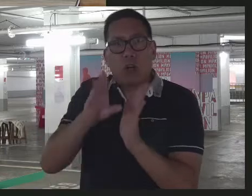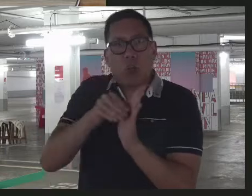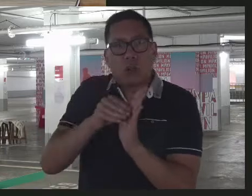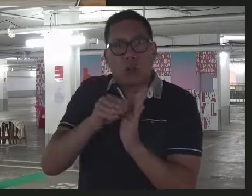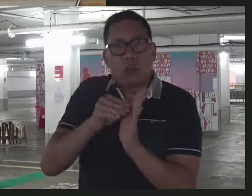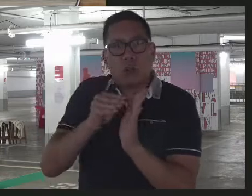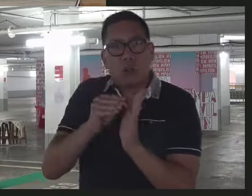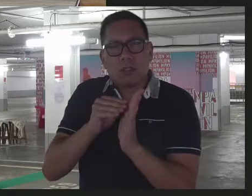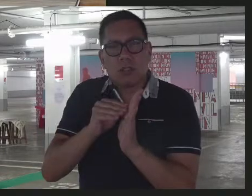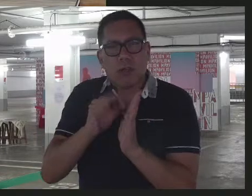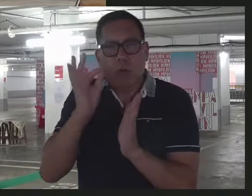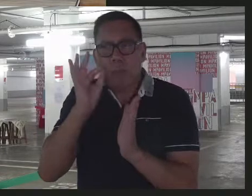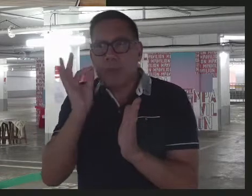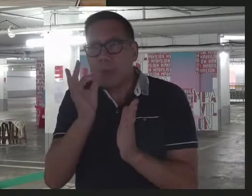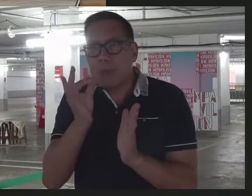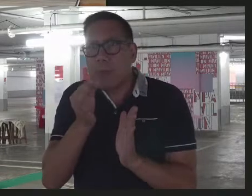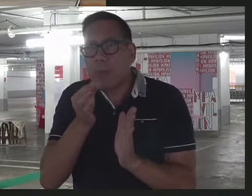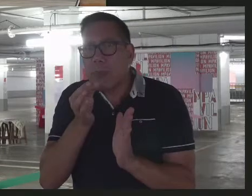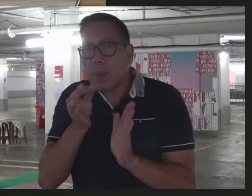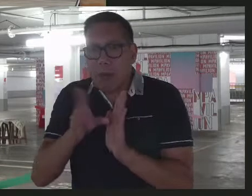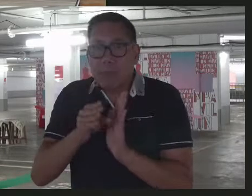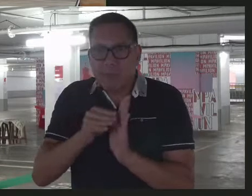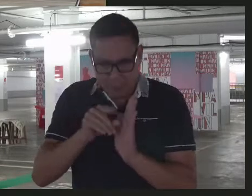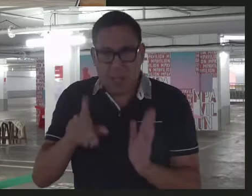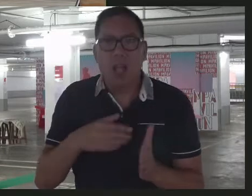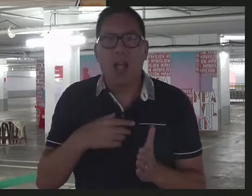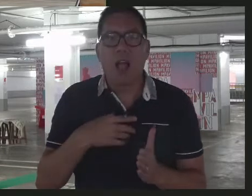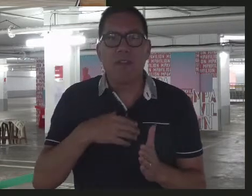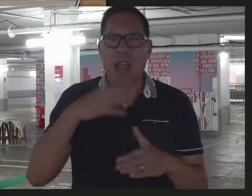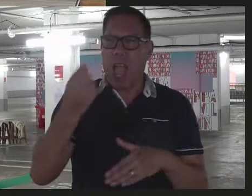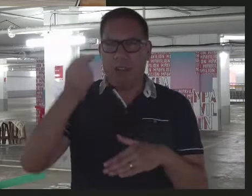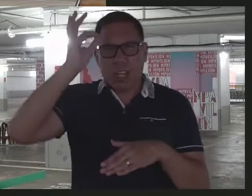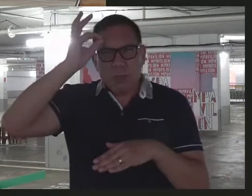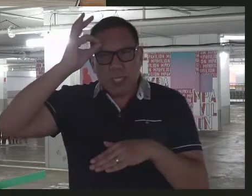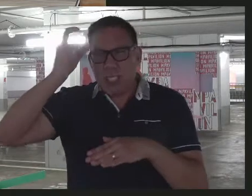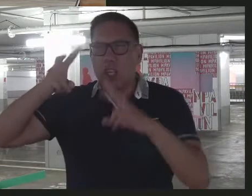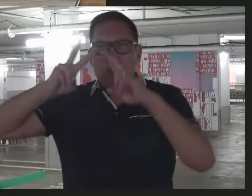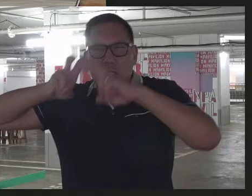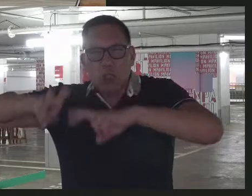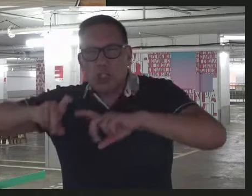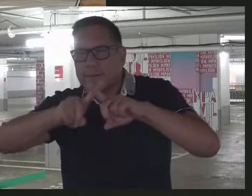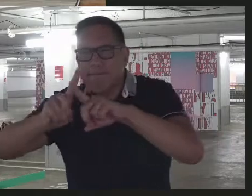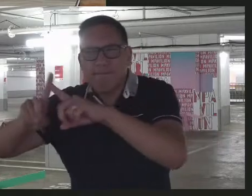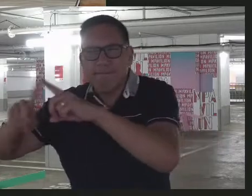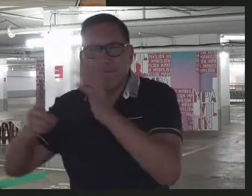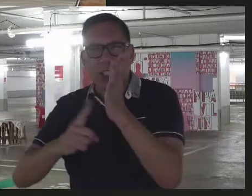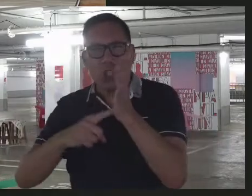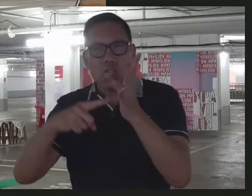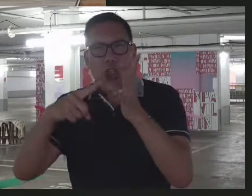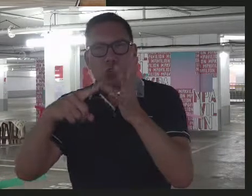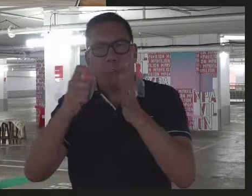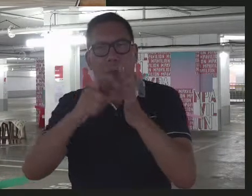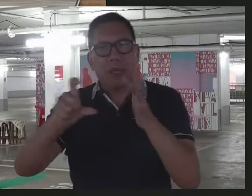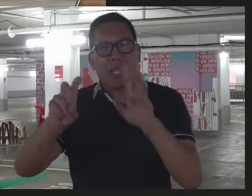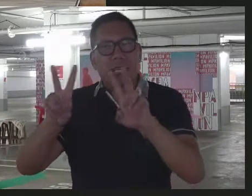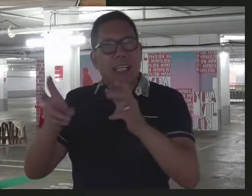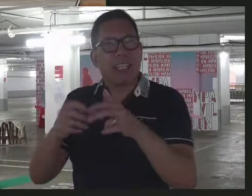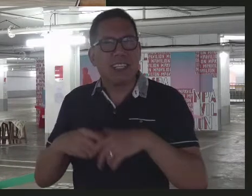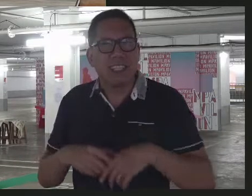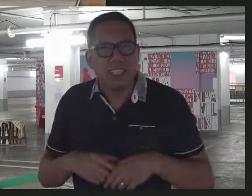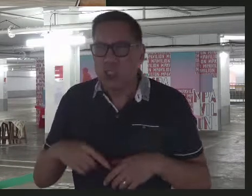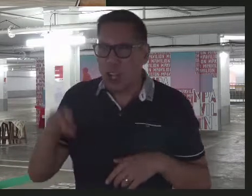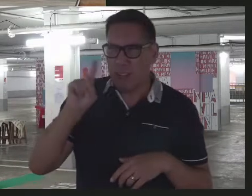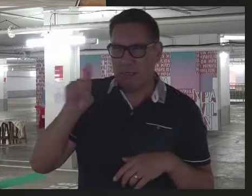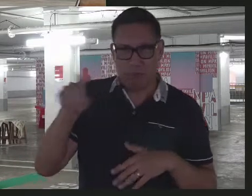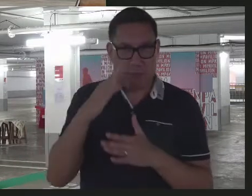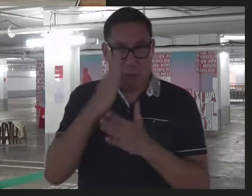and that they have committees and they do research on certain topics, and that subsequently becomes part